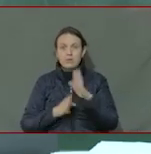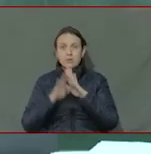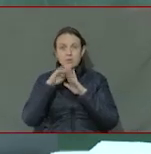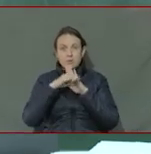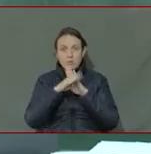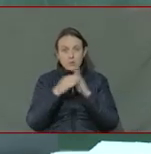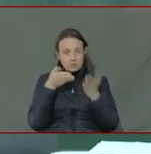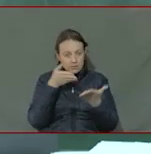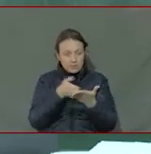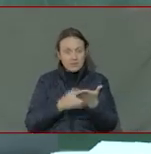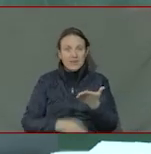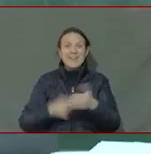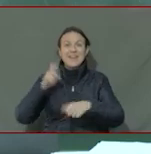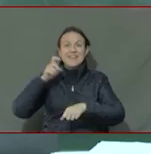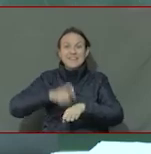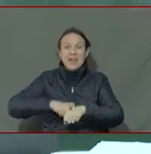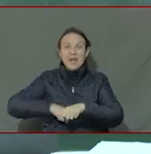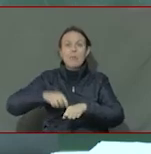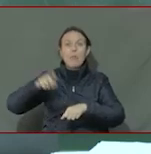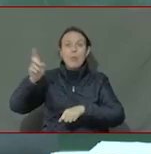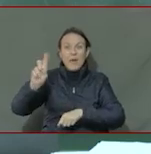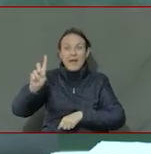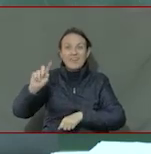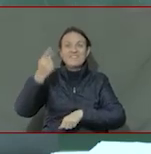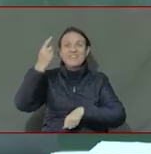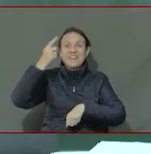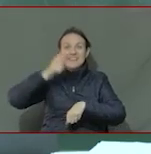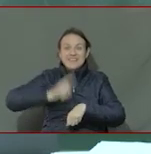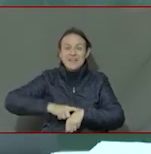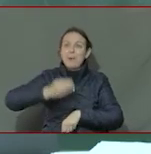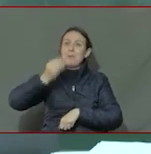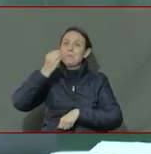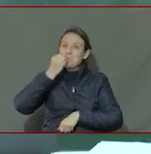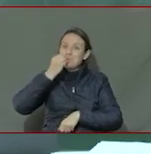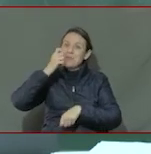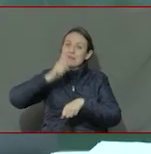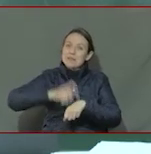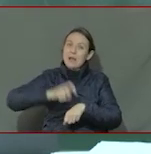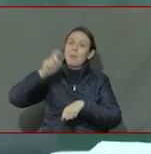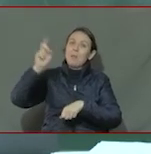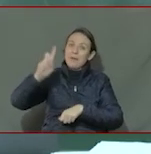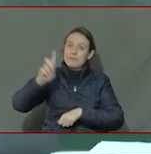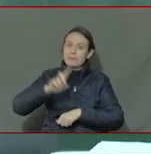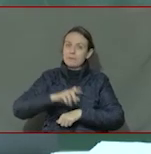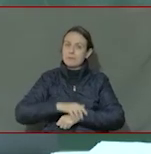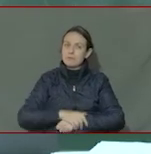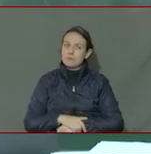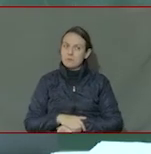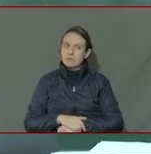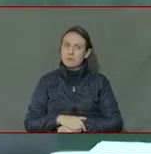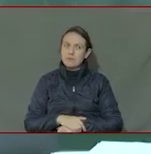screen. When did the person who had smaller meals eat her first meal?